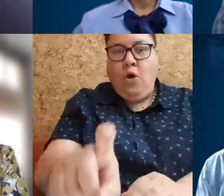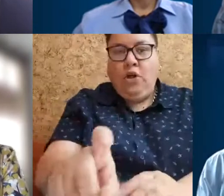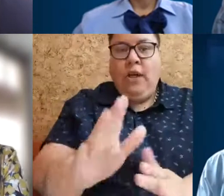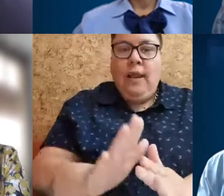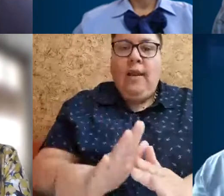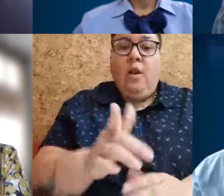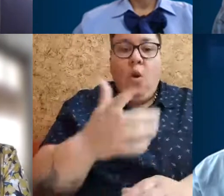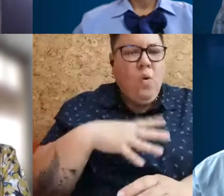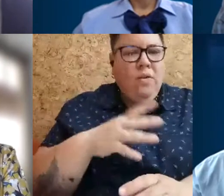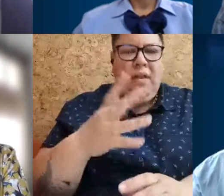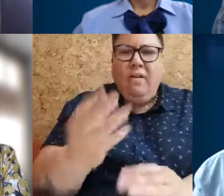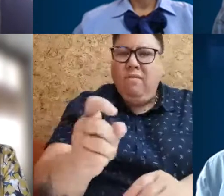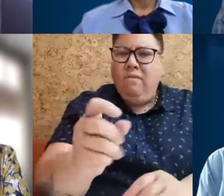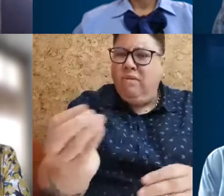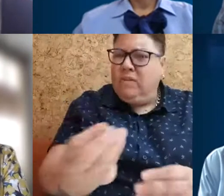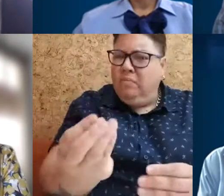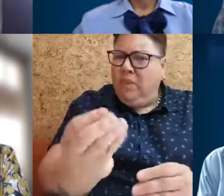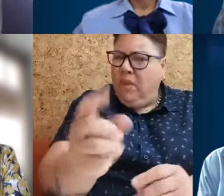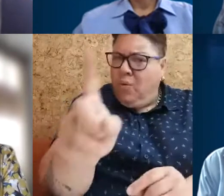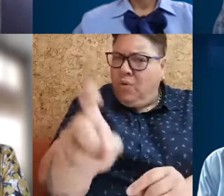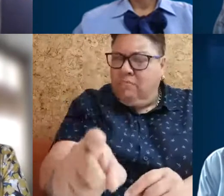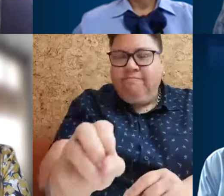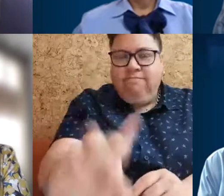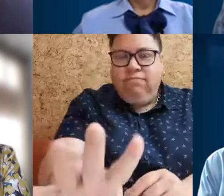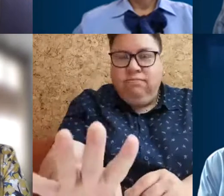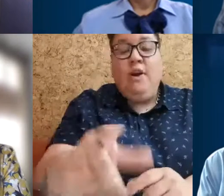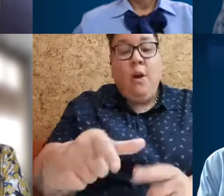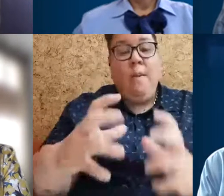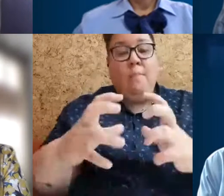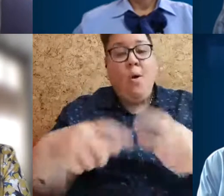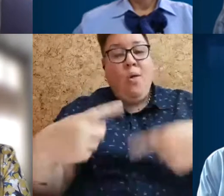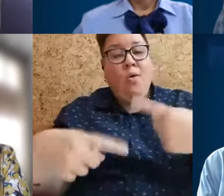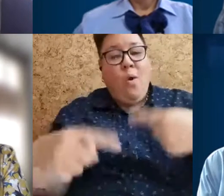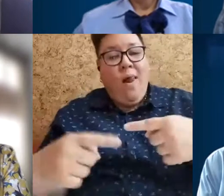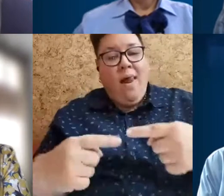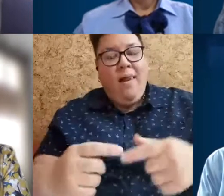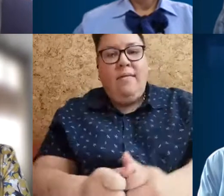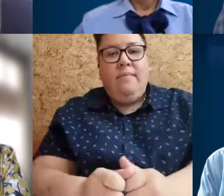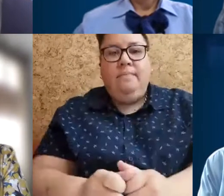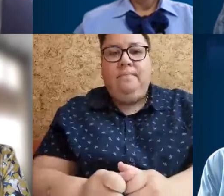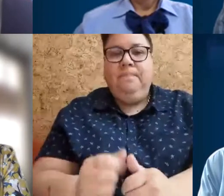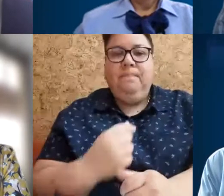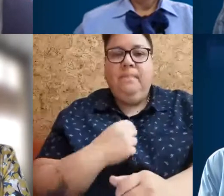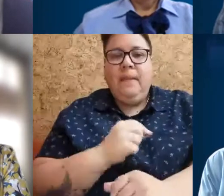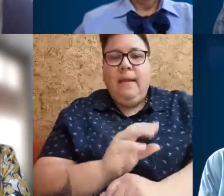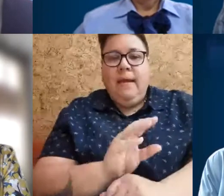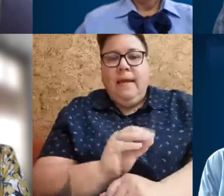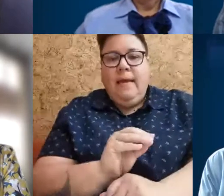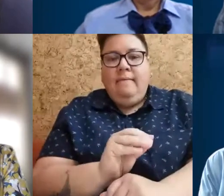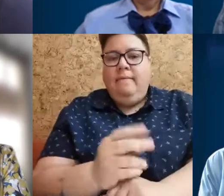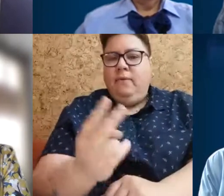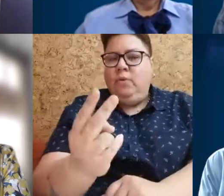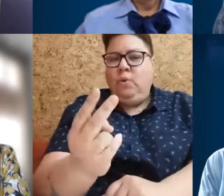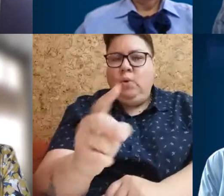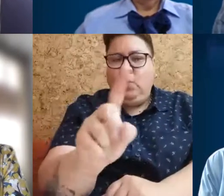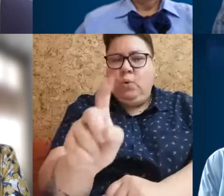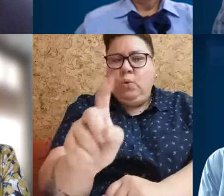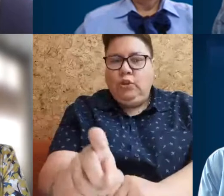pose. So just to get the ball rolling, I have one or two questions that I